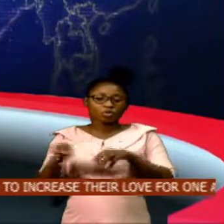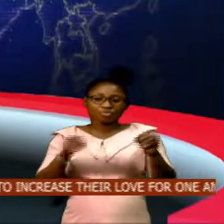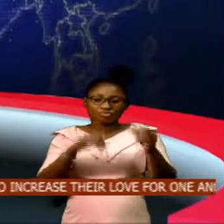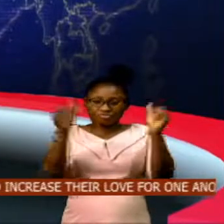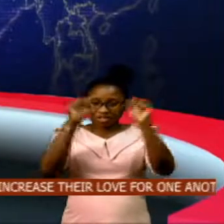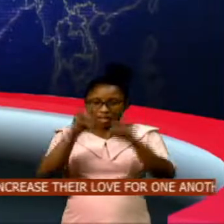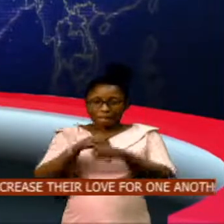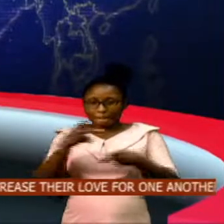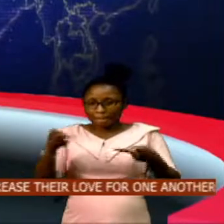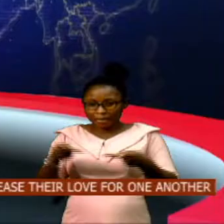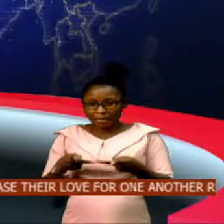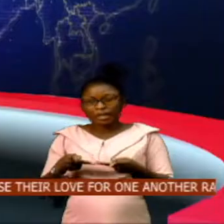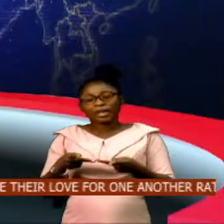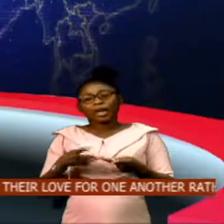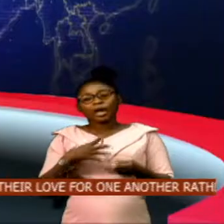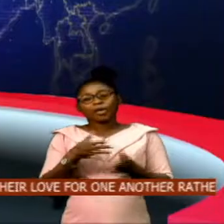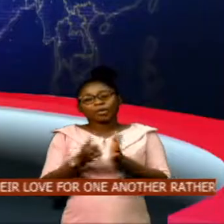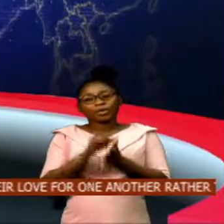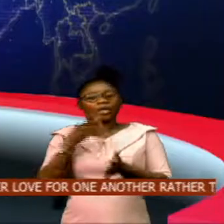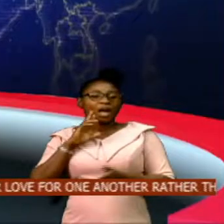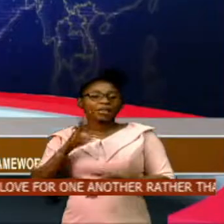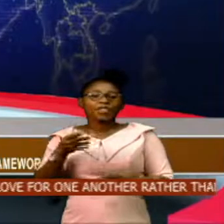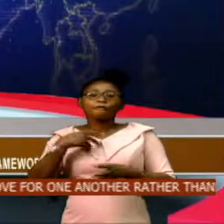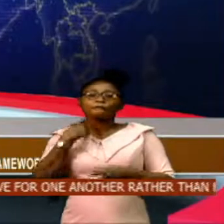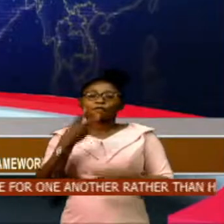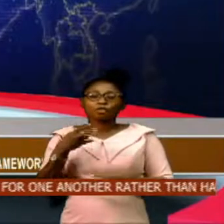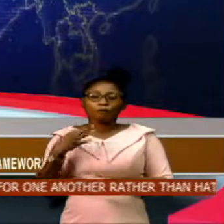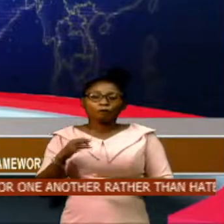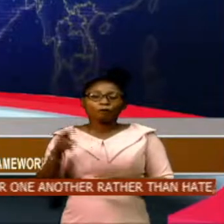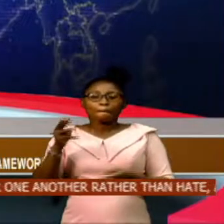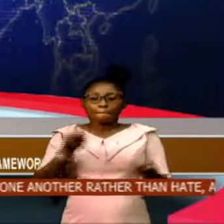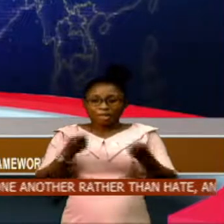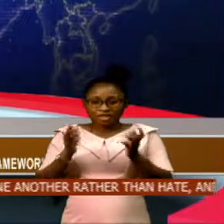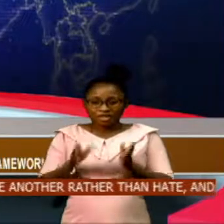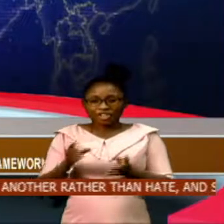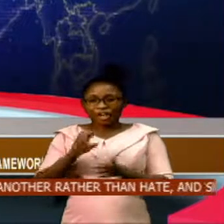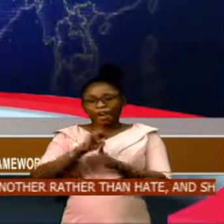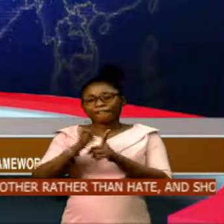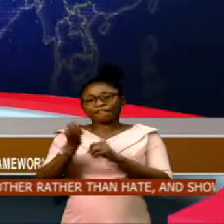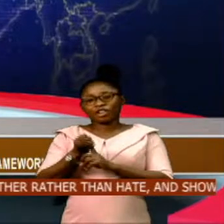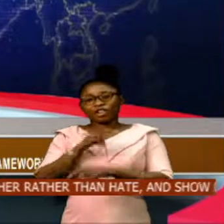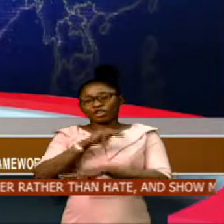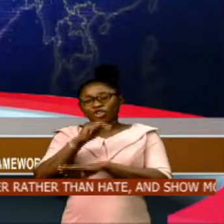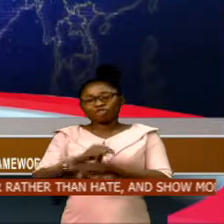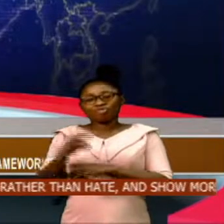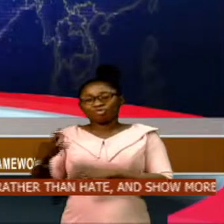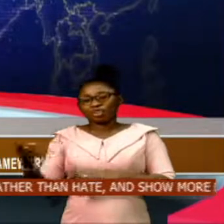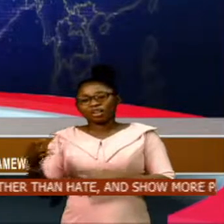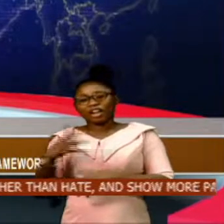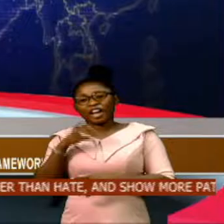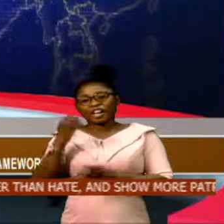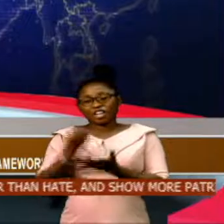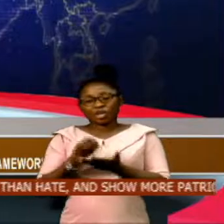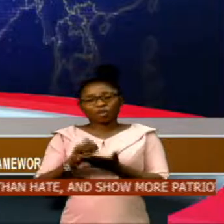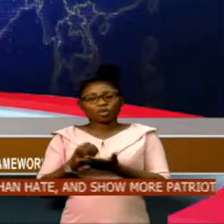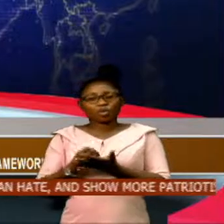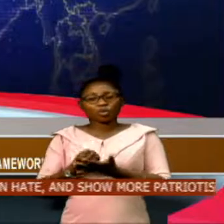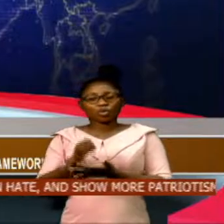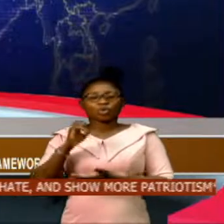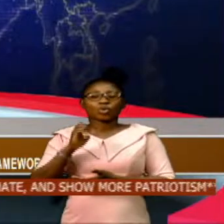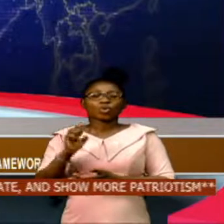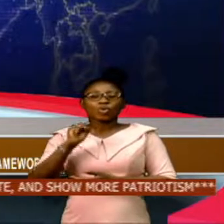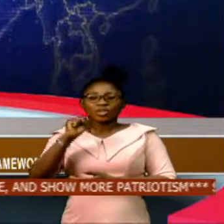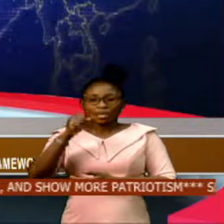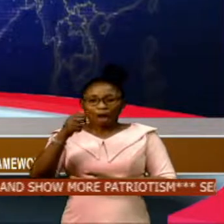even improved on it. Those were the words of World Bank Practice Manager, Environment, Natural Resources and Blue Economy,